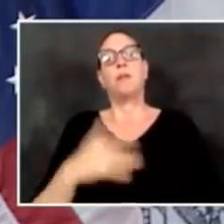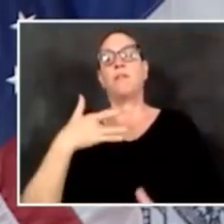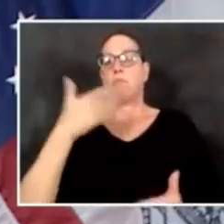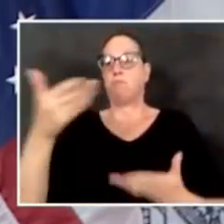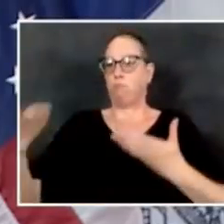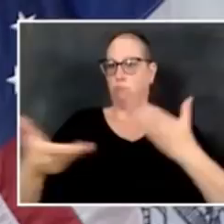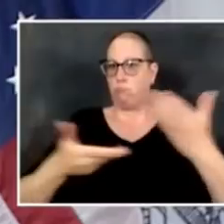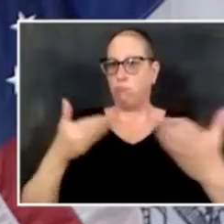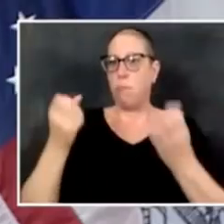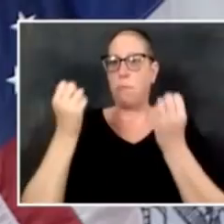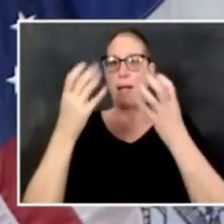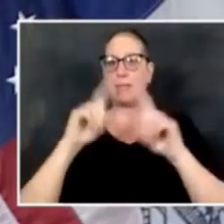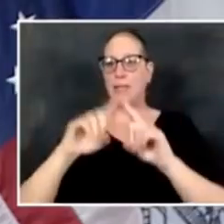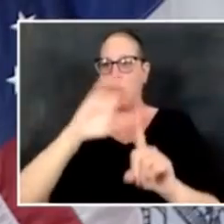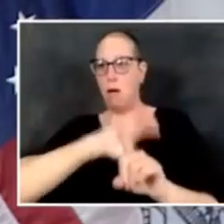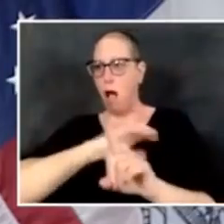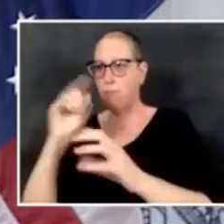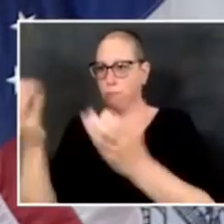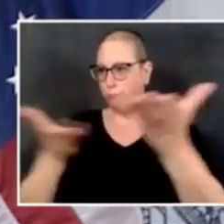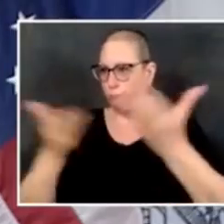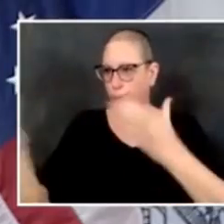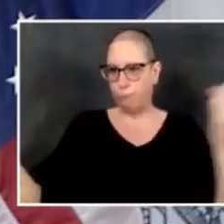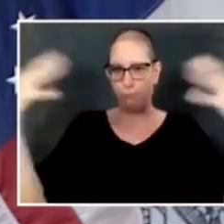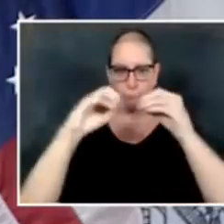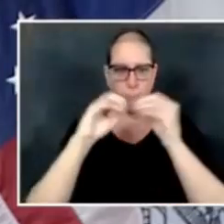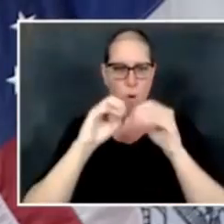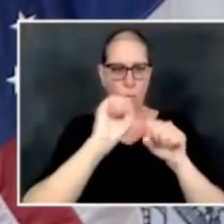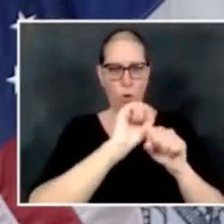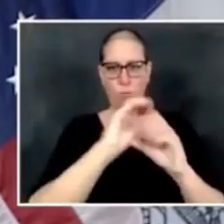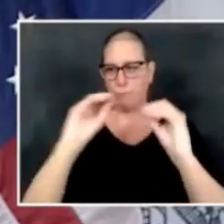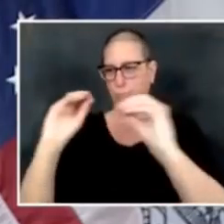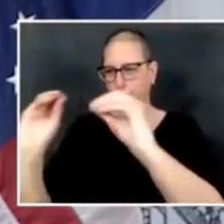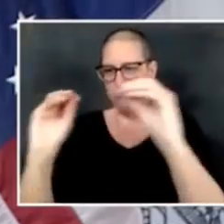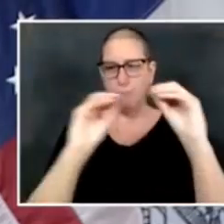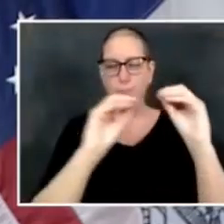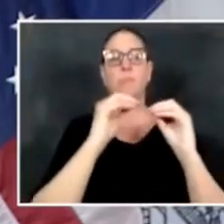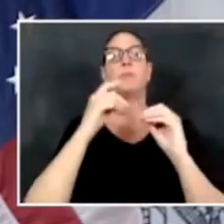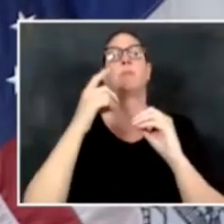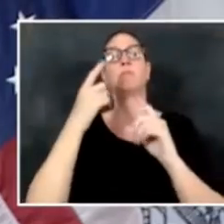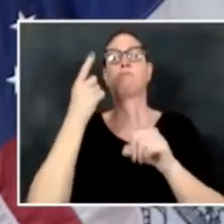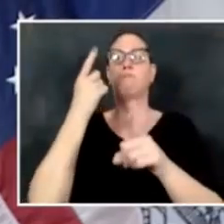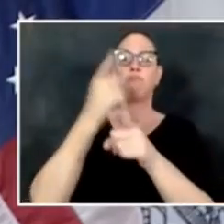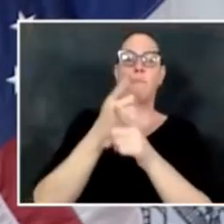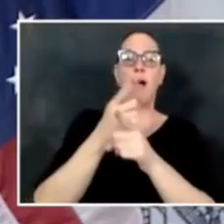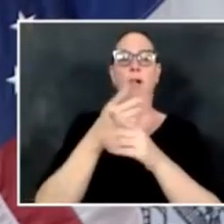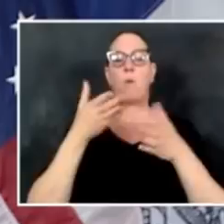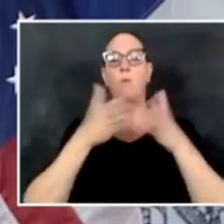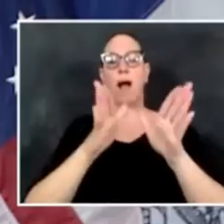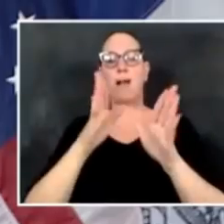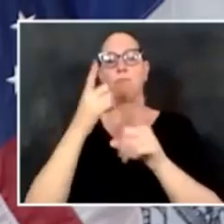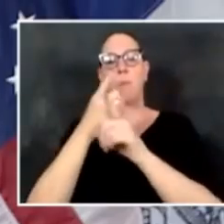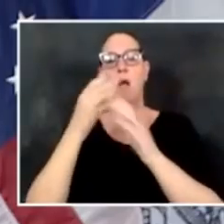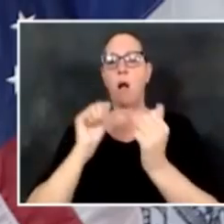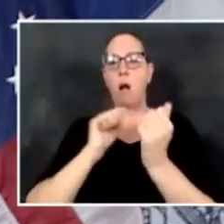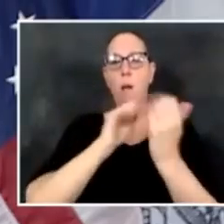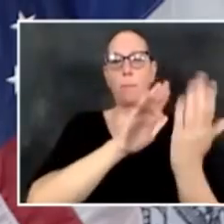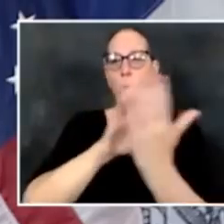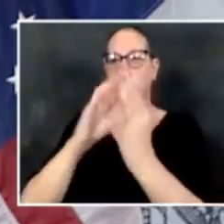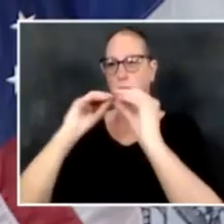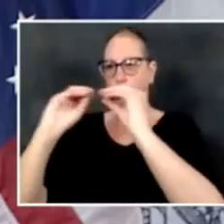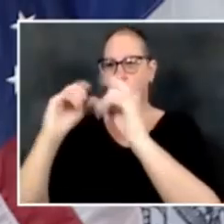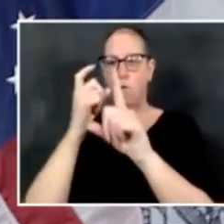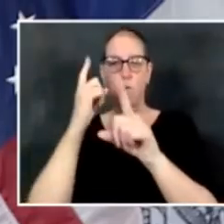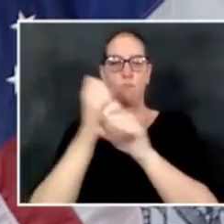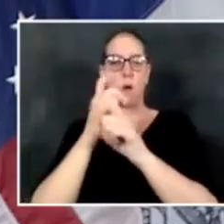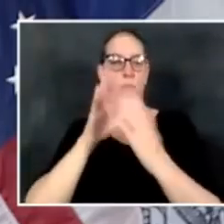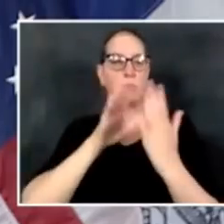entire message and lesson and strategy they learned from the very beginning. And I think we're seeing the results of that very positively. That doesn't mean